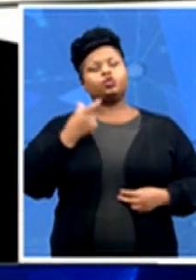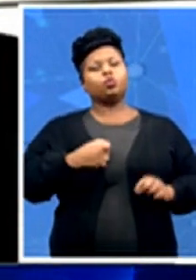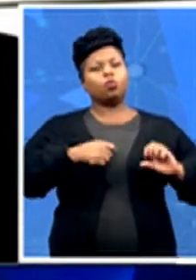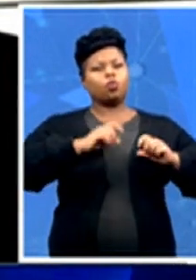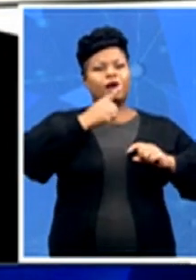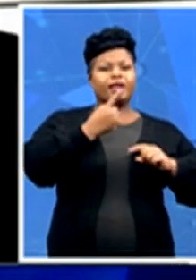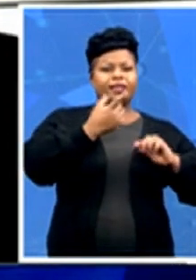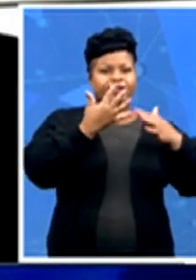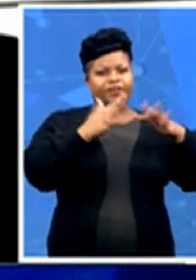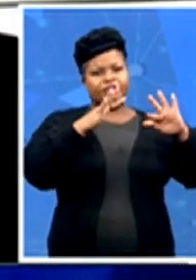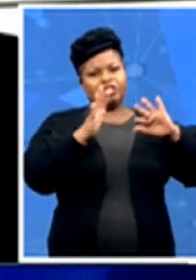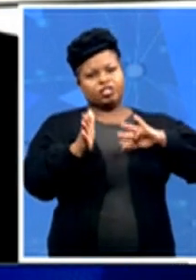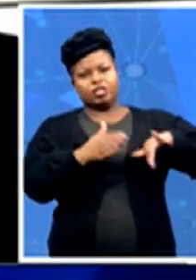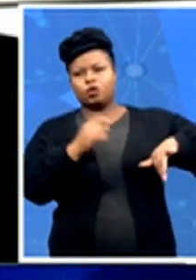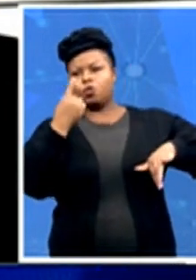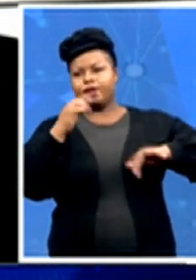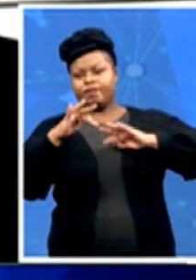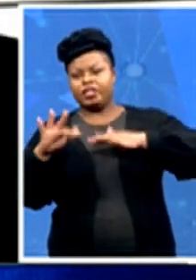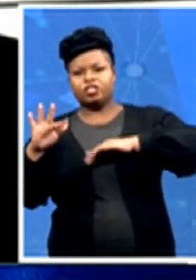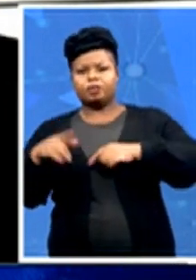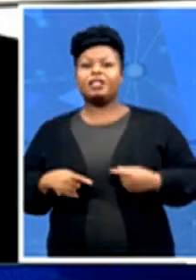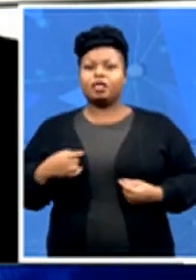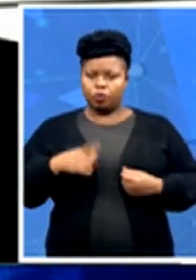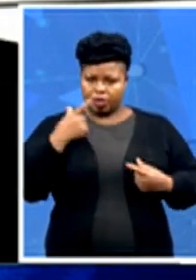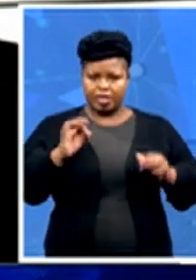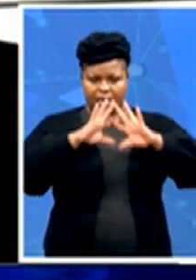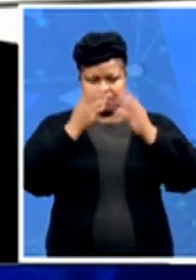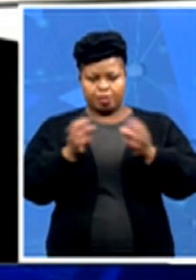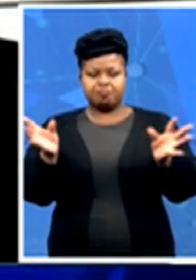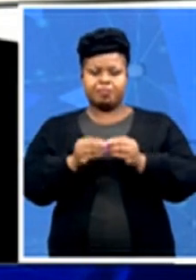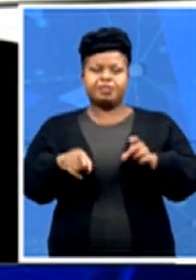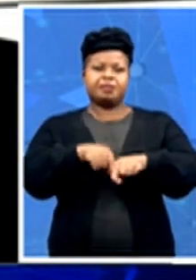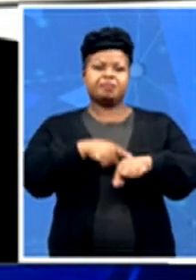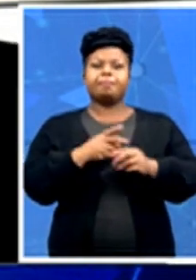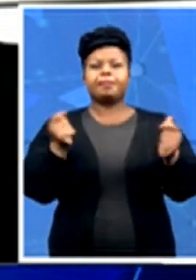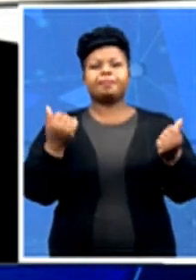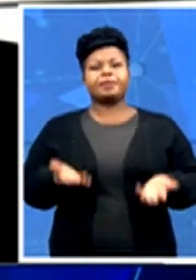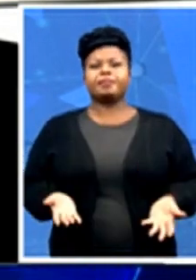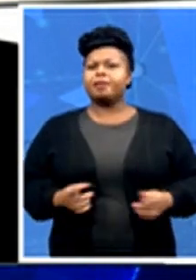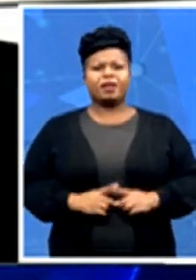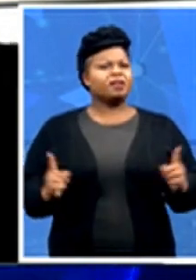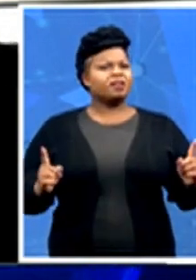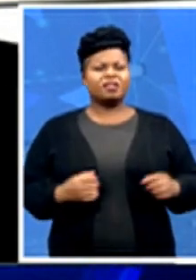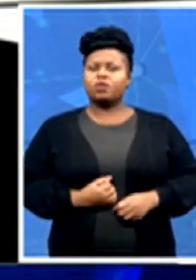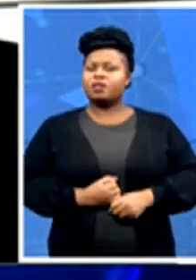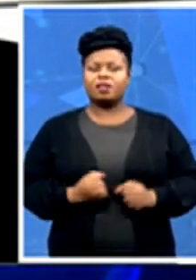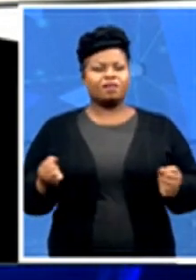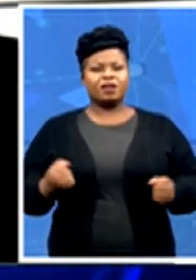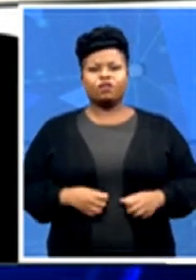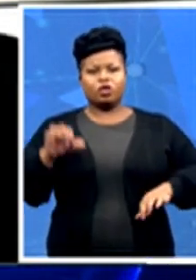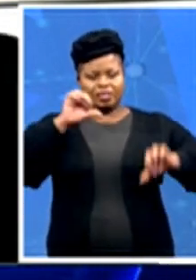and did them in a faster way. But at no stage was any of the scientific requirements